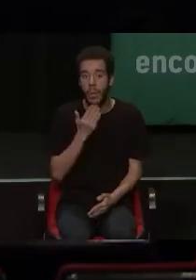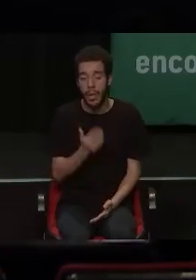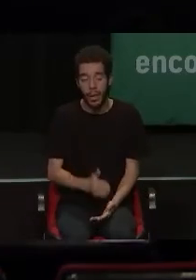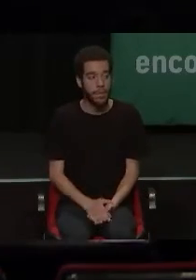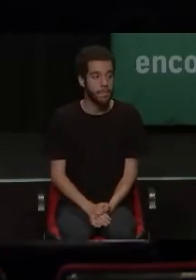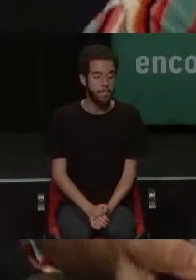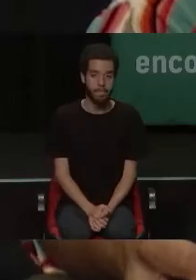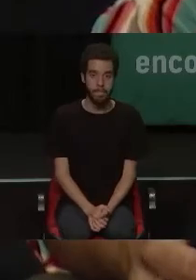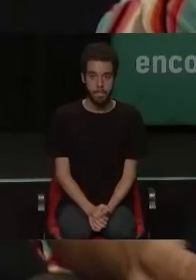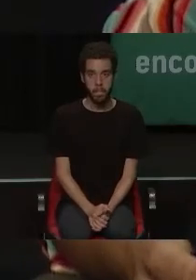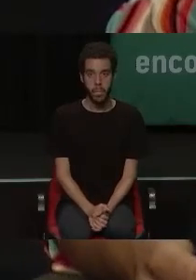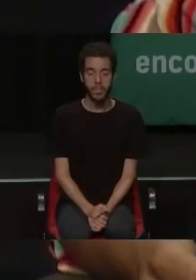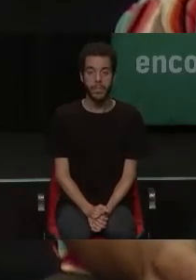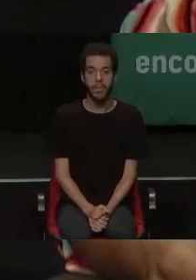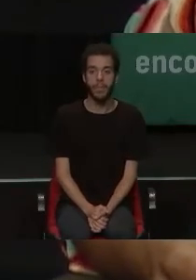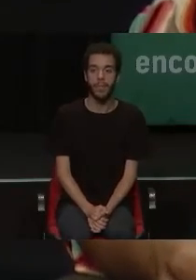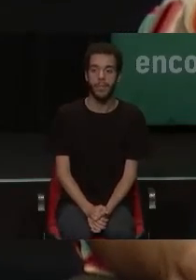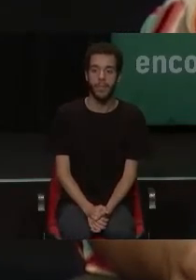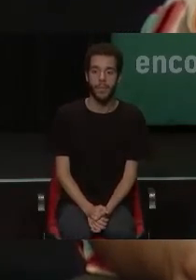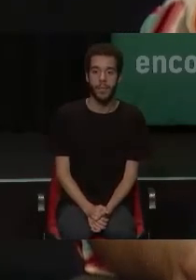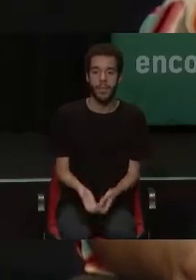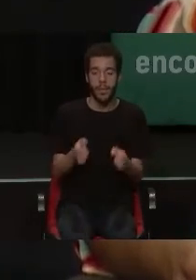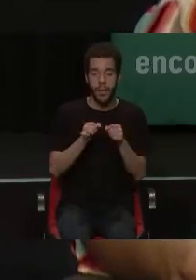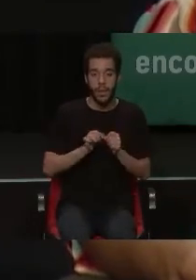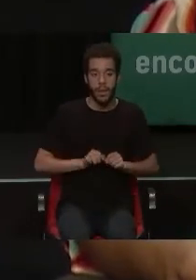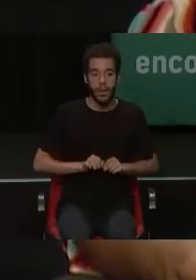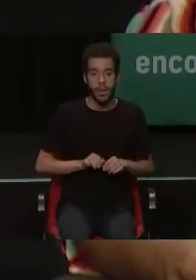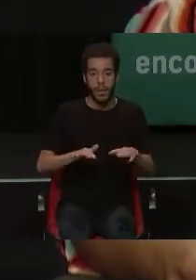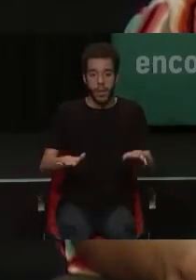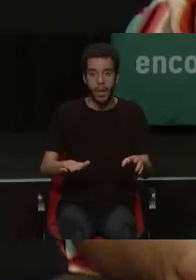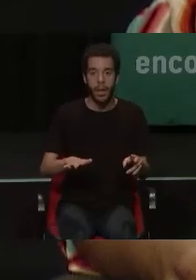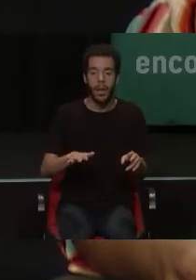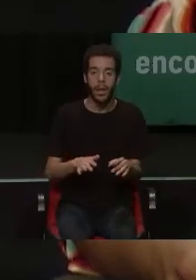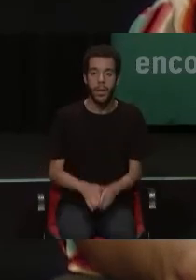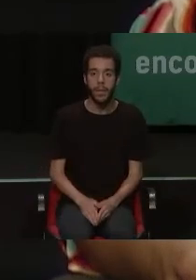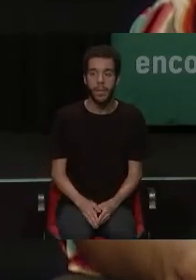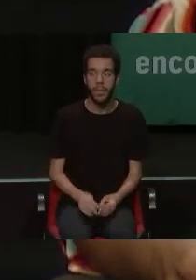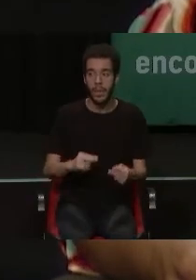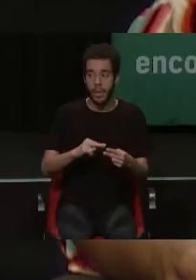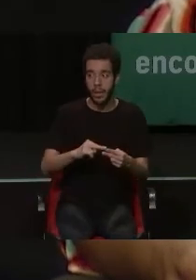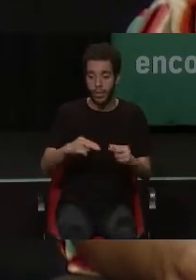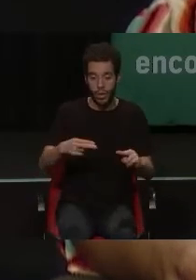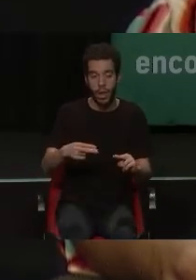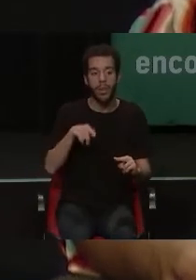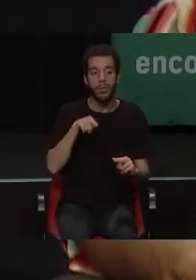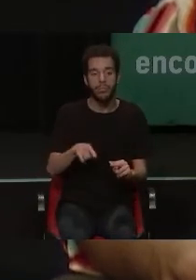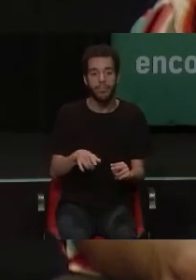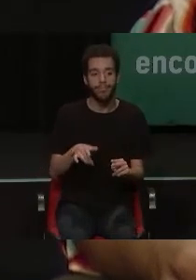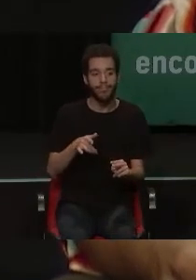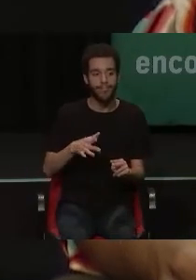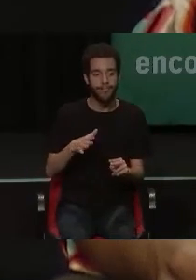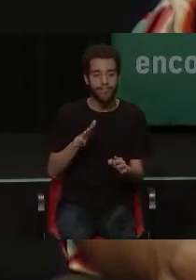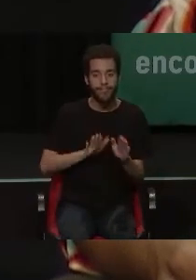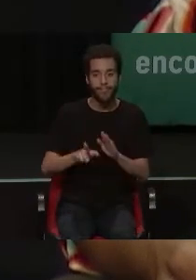opposite happens. Thank you for your question. Transmission and flow of transmission of the resistance